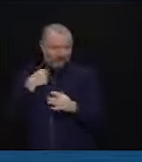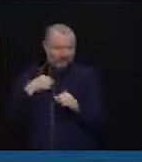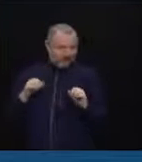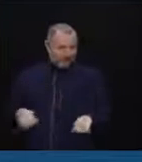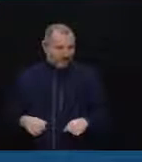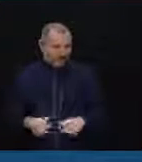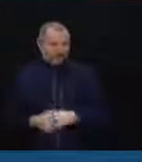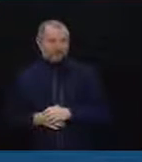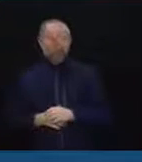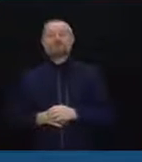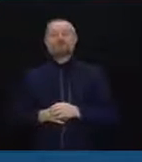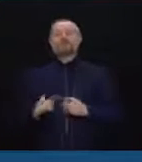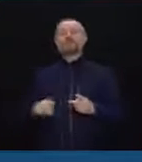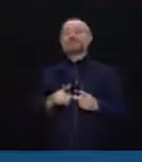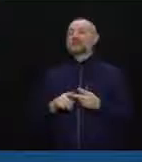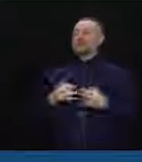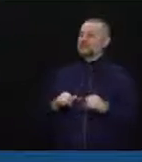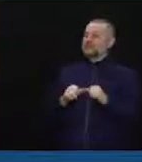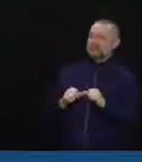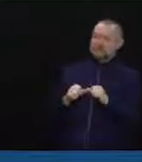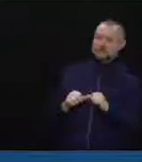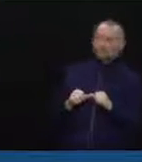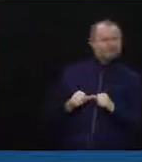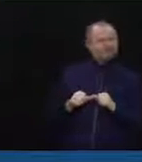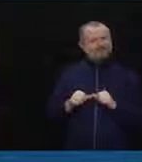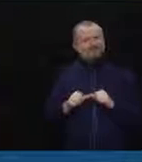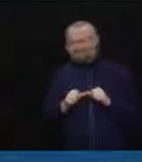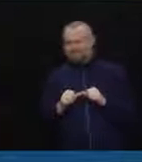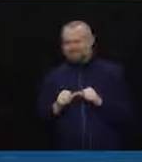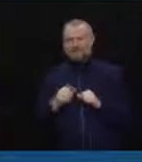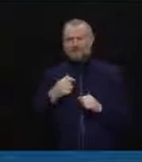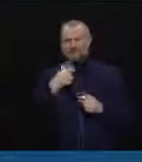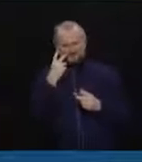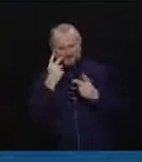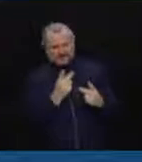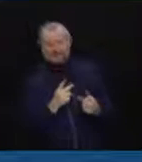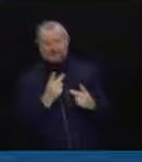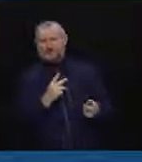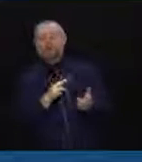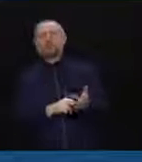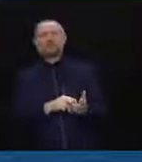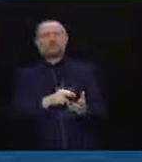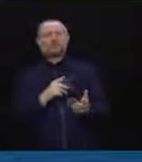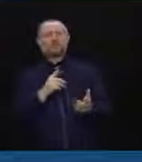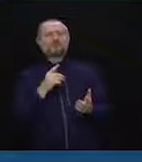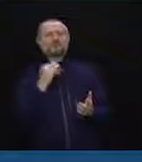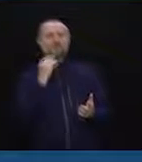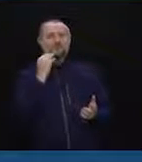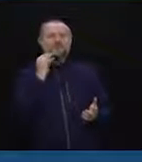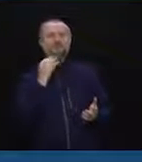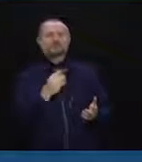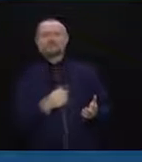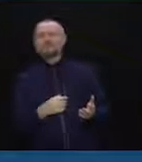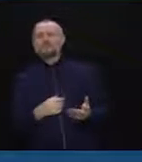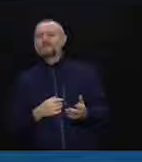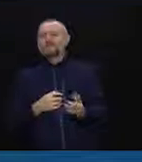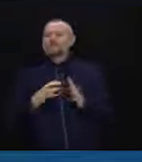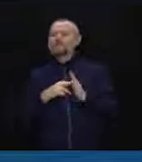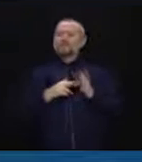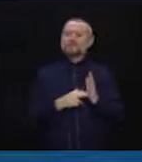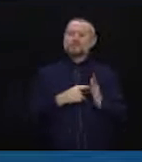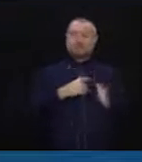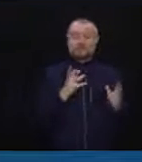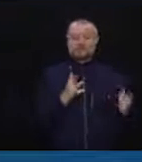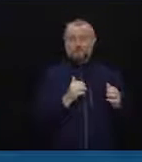this. And so that's why we're going to maintain our visitation rules. I talked to Washington about this. I asked them to give us more